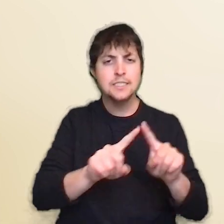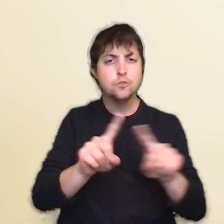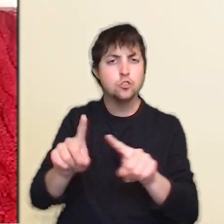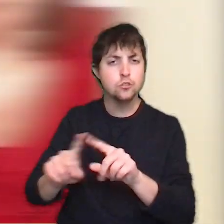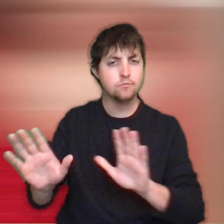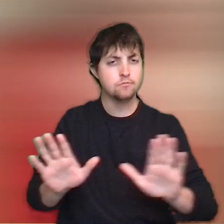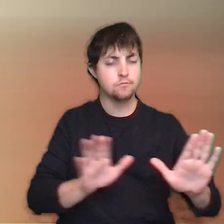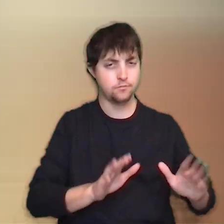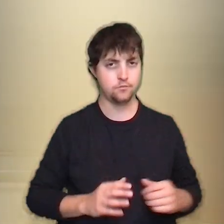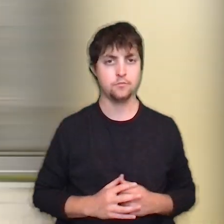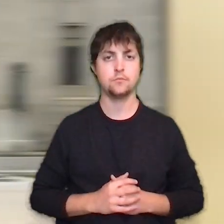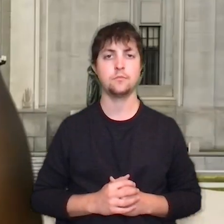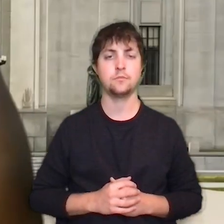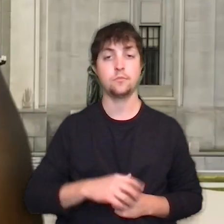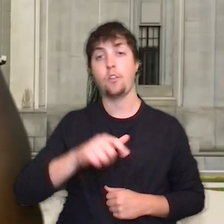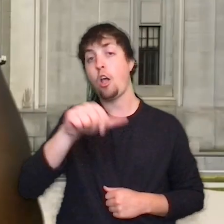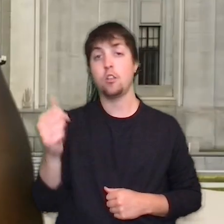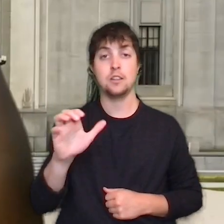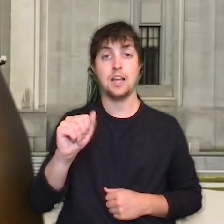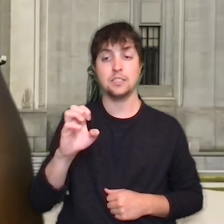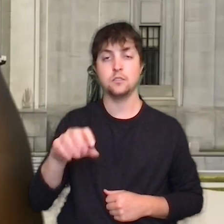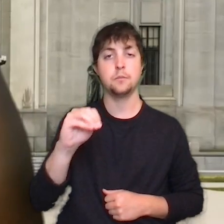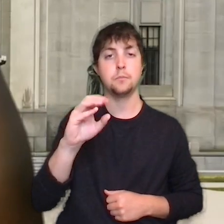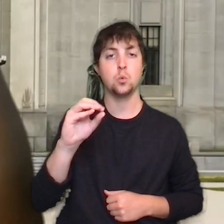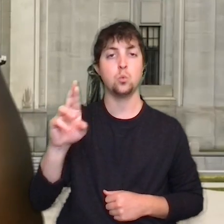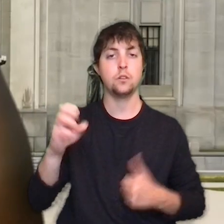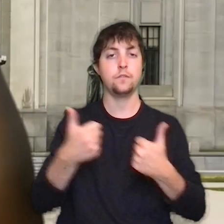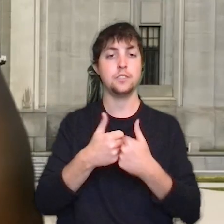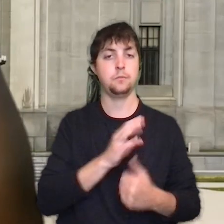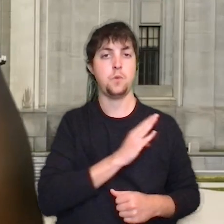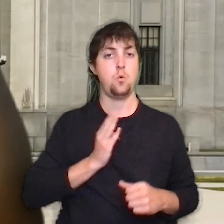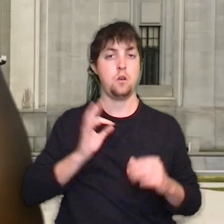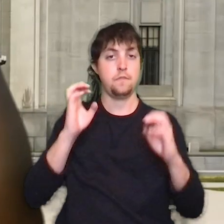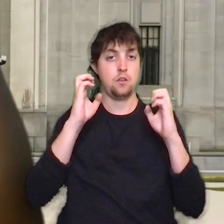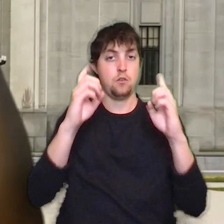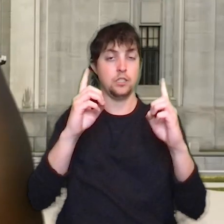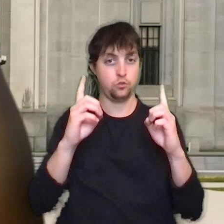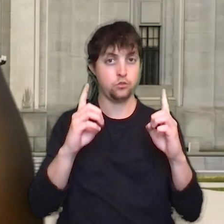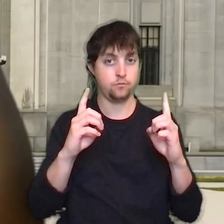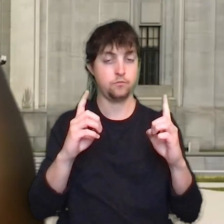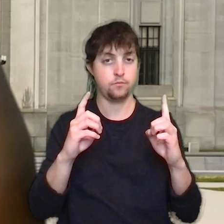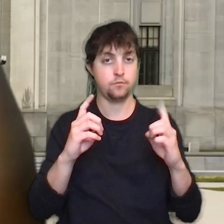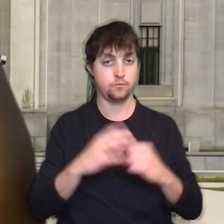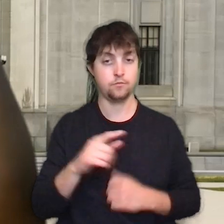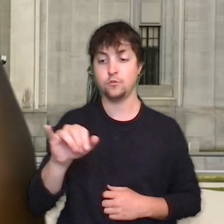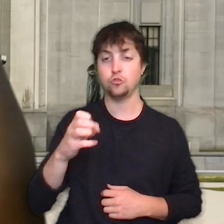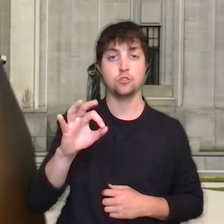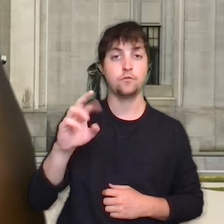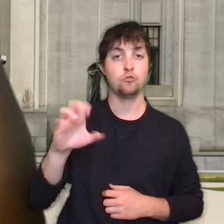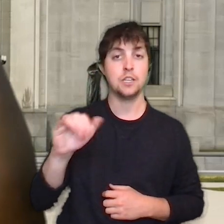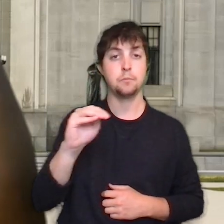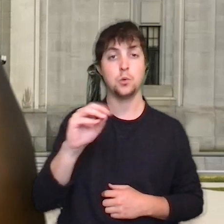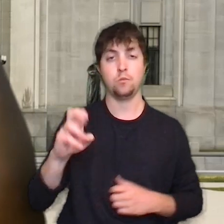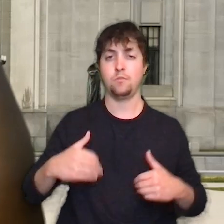differences. Ingrid. Another case is the Moore versus the Board of Education.